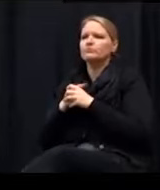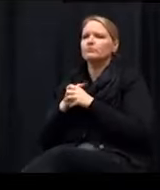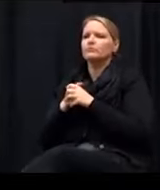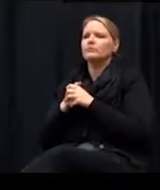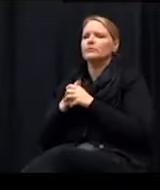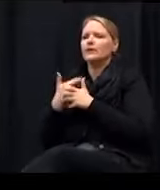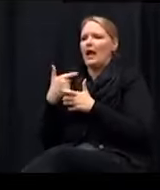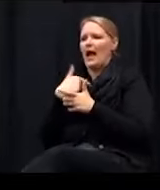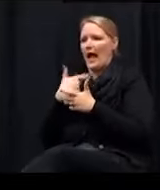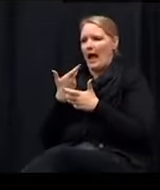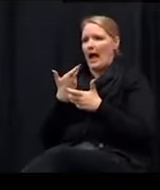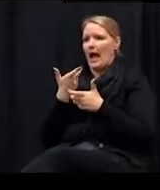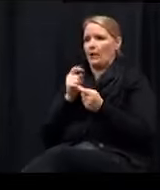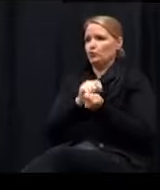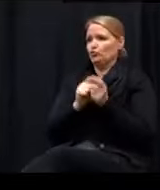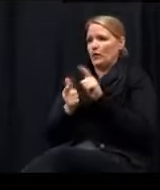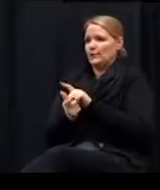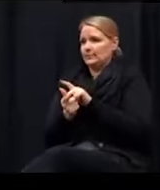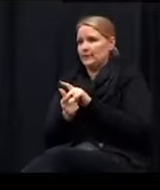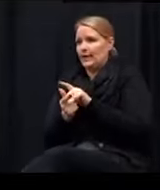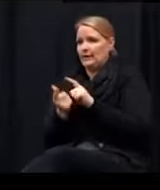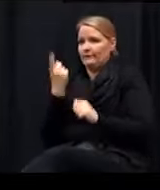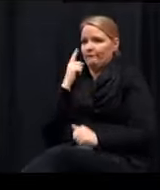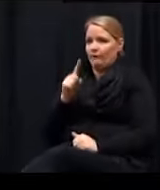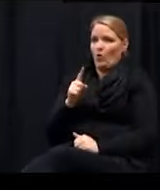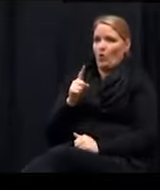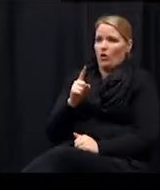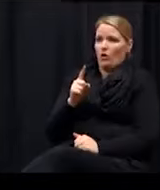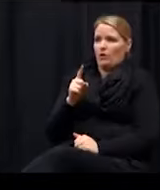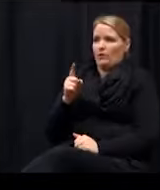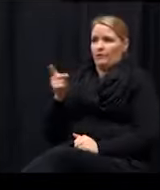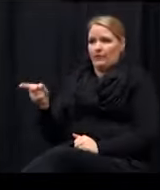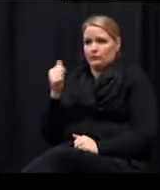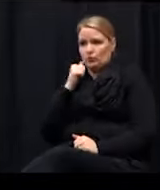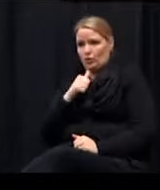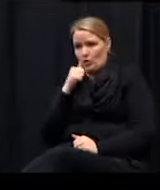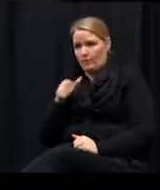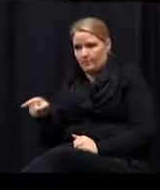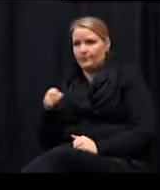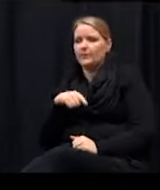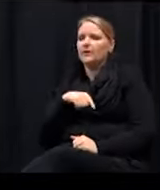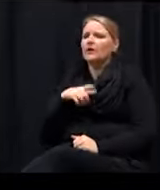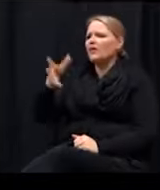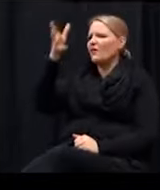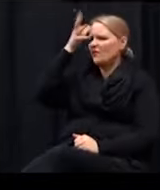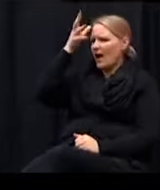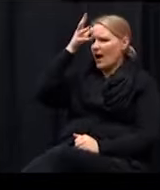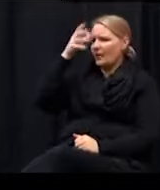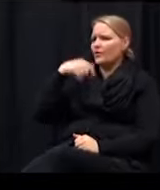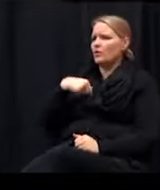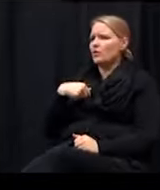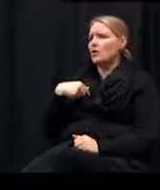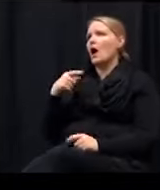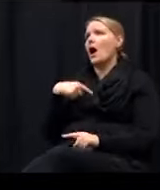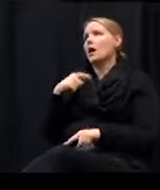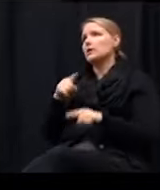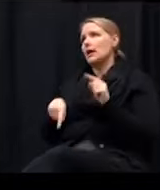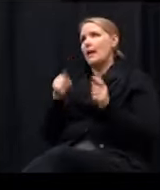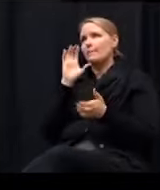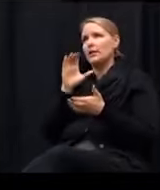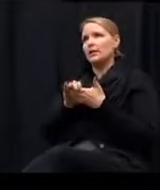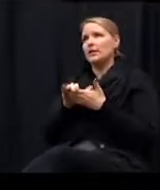I ended up translating for this 15-year-old girl. And the father's like, I cannot believe that